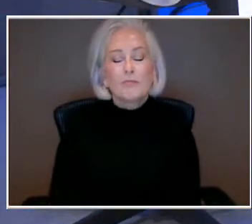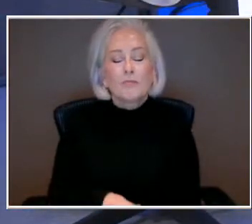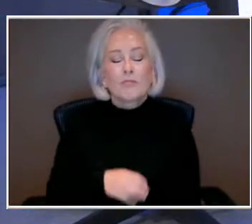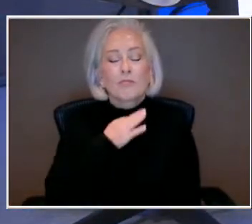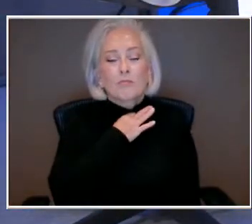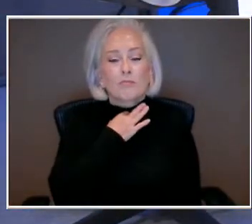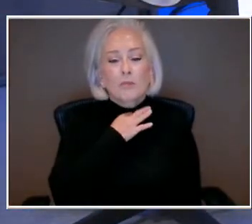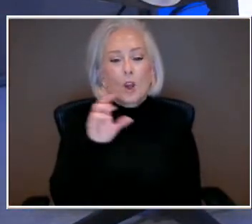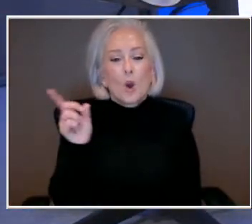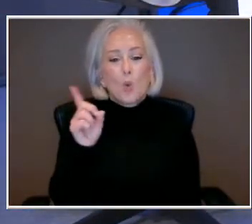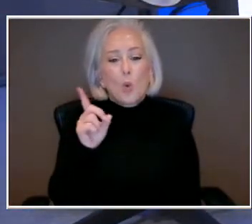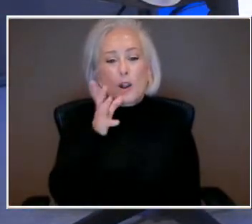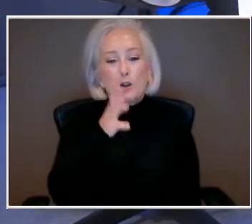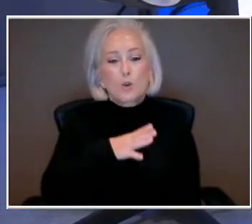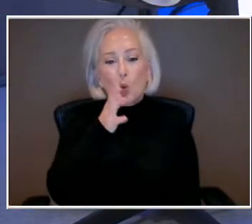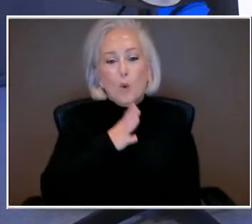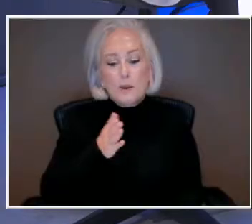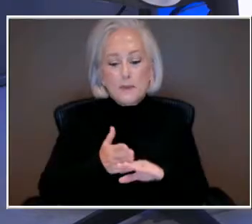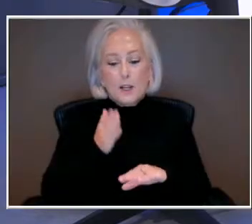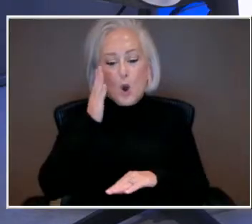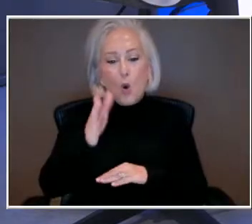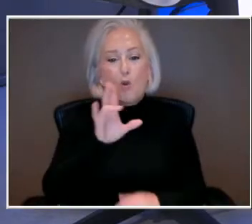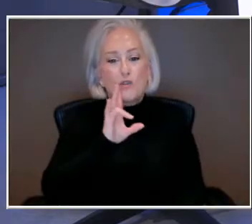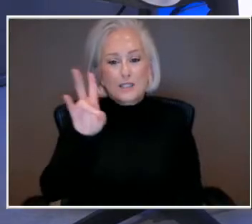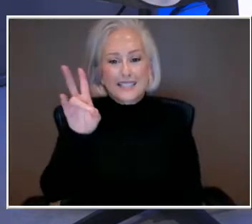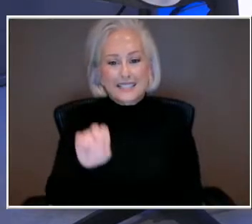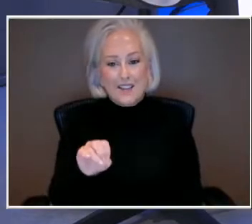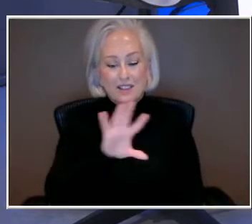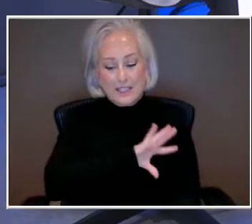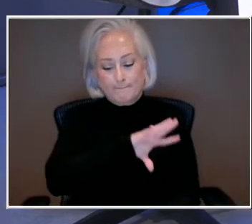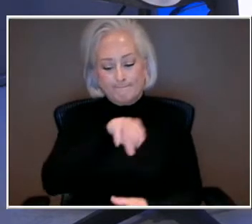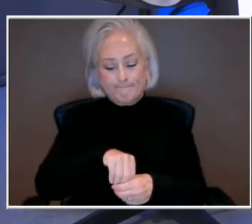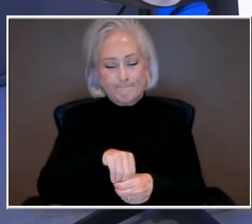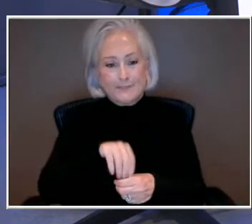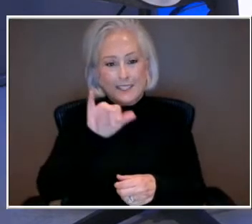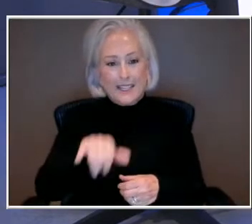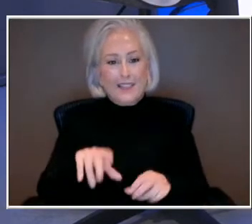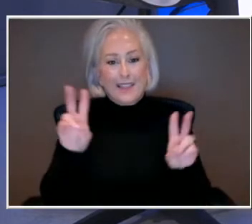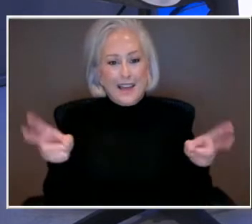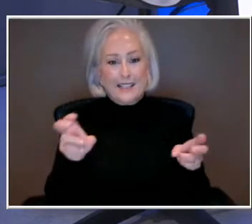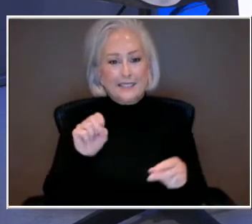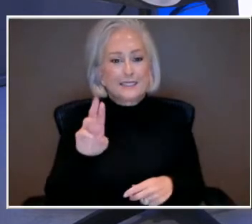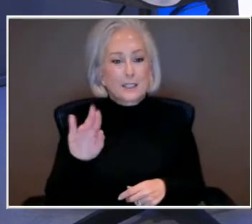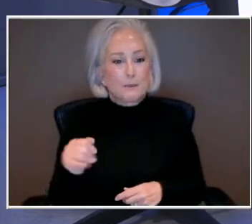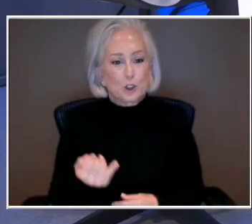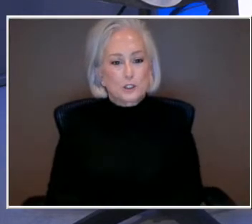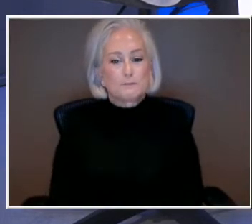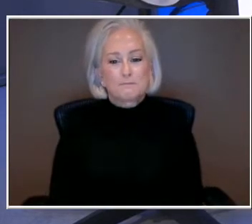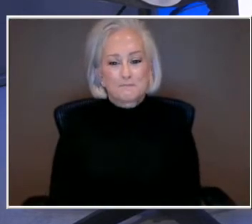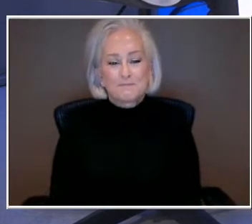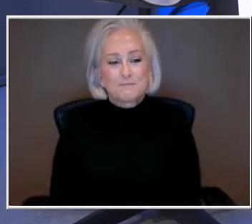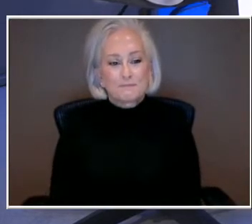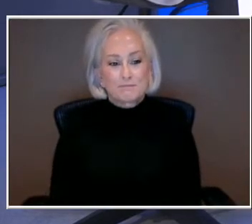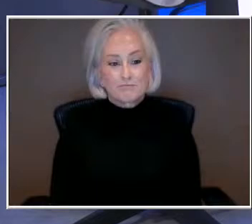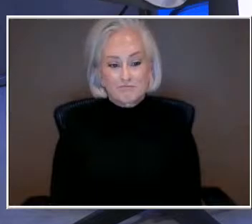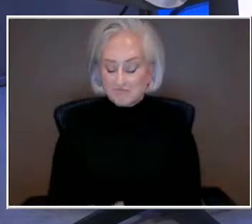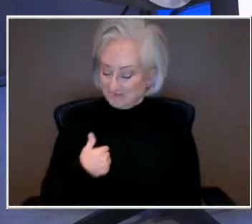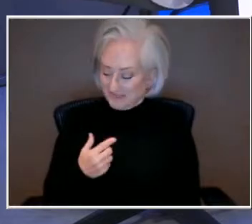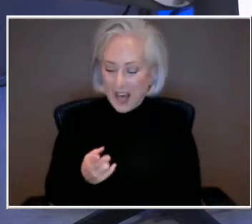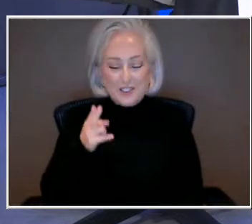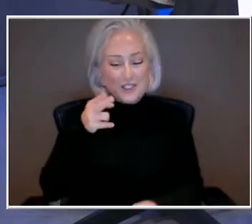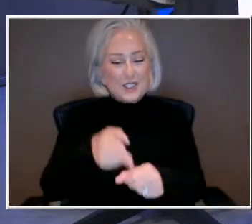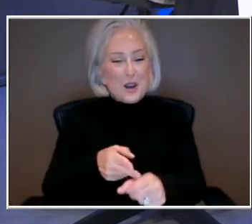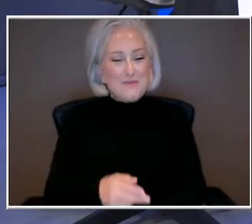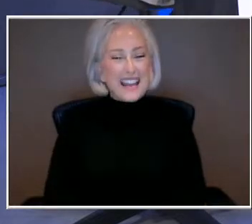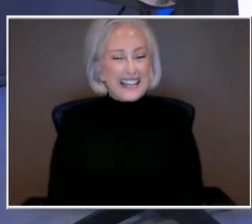over the age of 70 fit into this whole subject? Who wants to jump in on that one? I'll jump in on You that jump one. in,